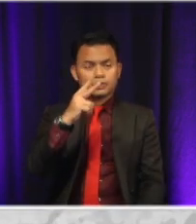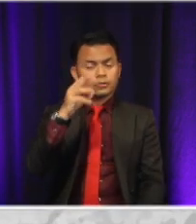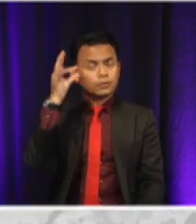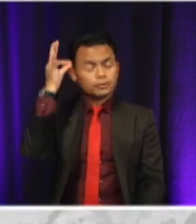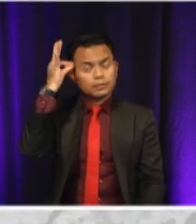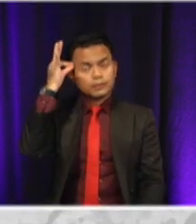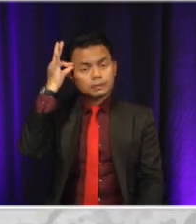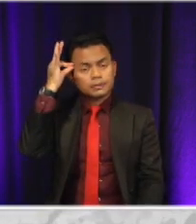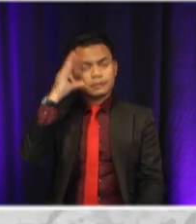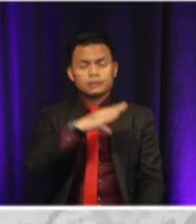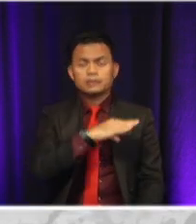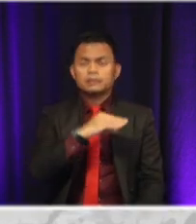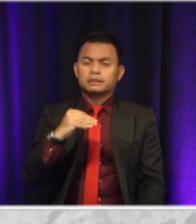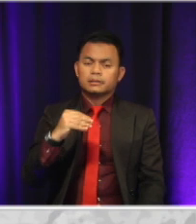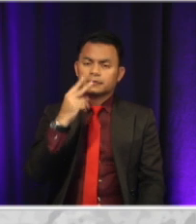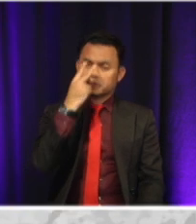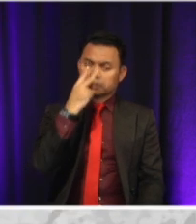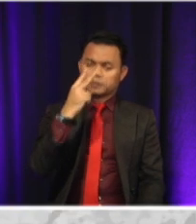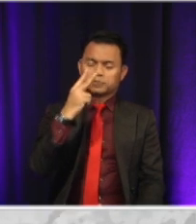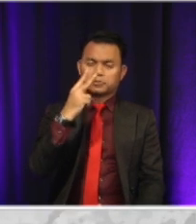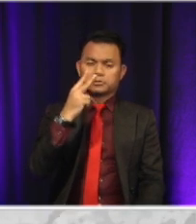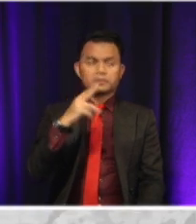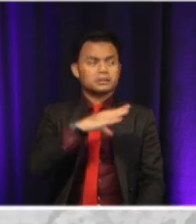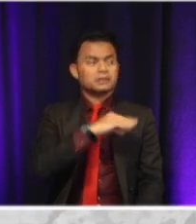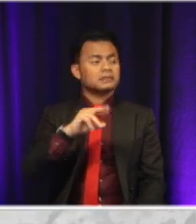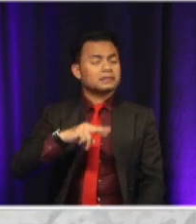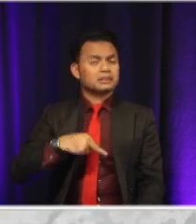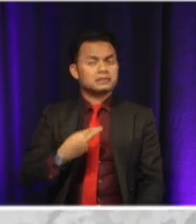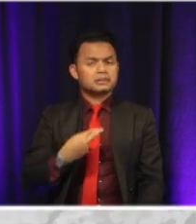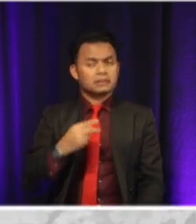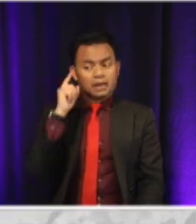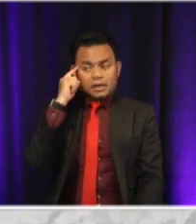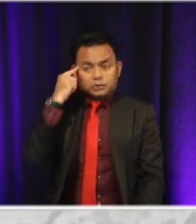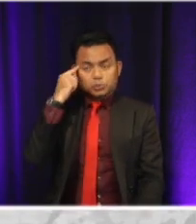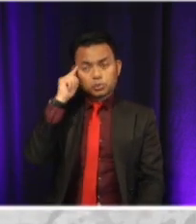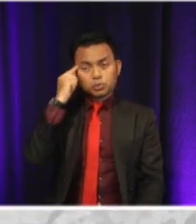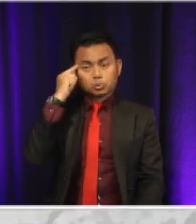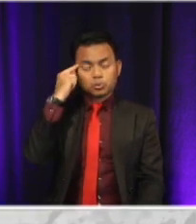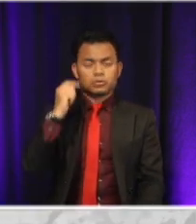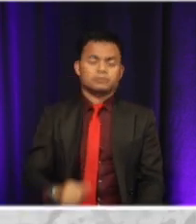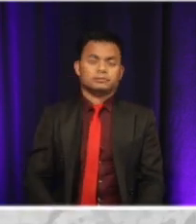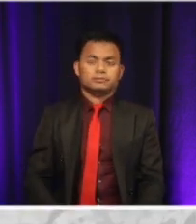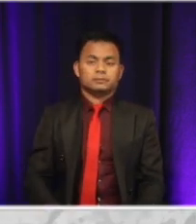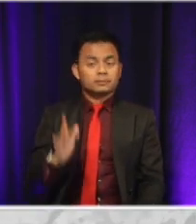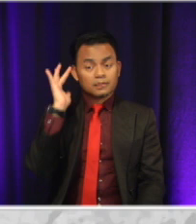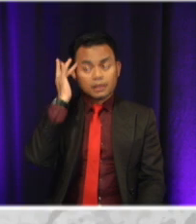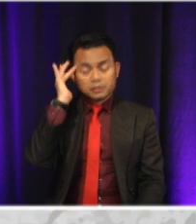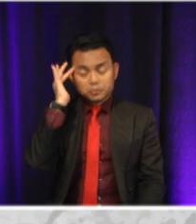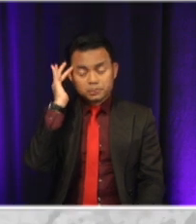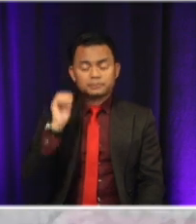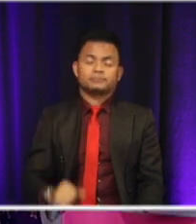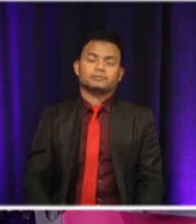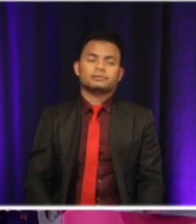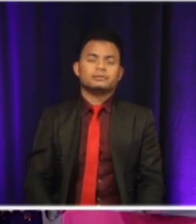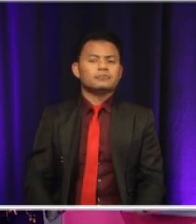say, I don't know. And that's a no-no. Right. That's a no-no. You need to respond to the text